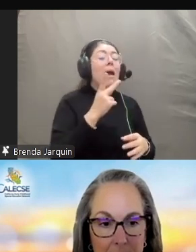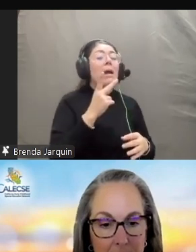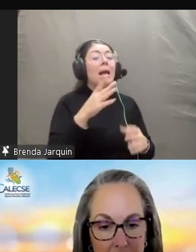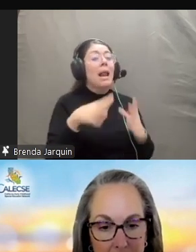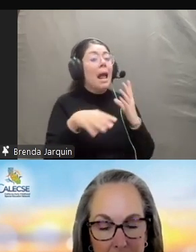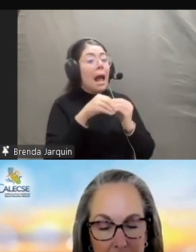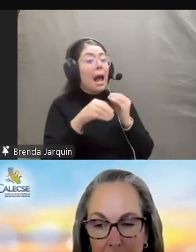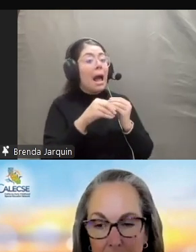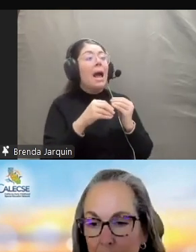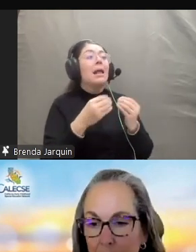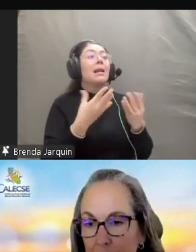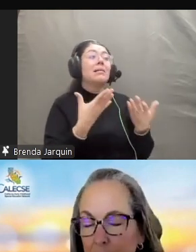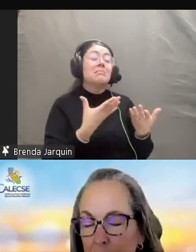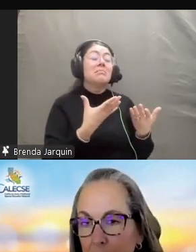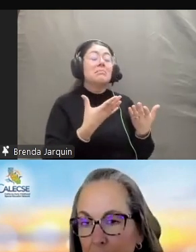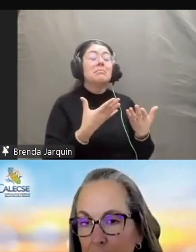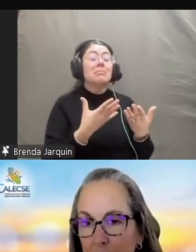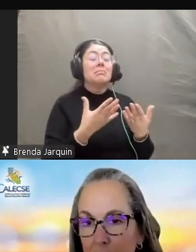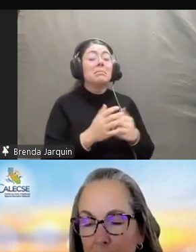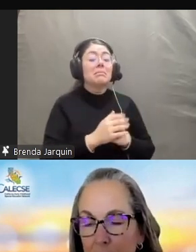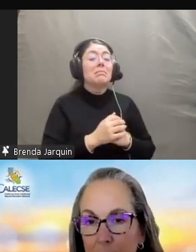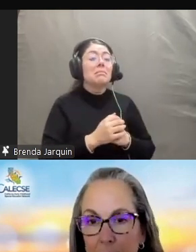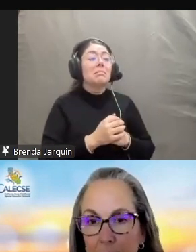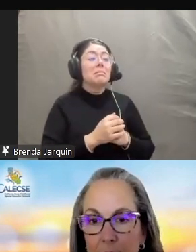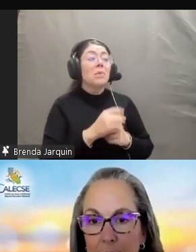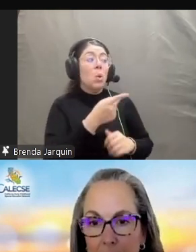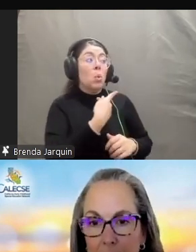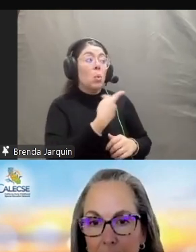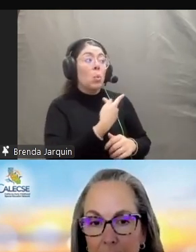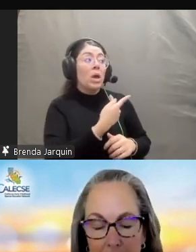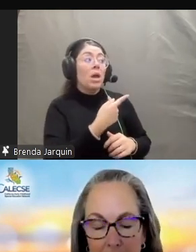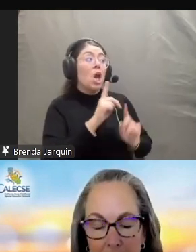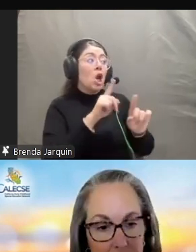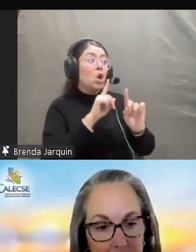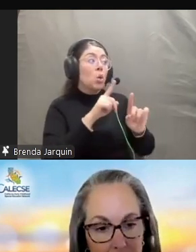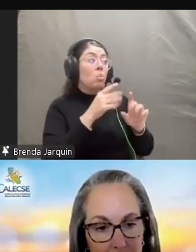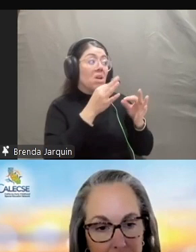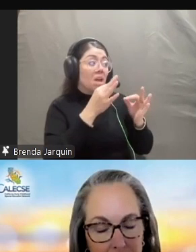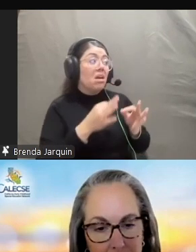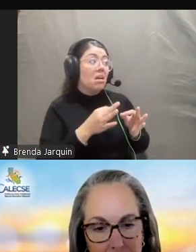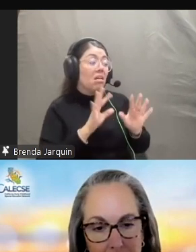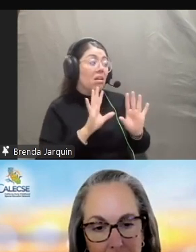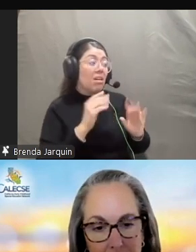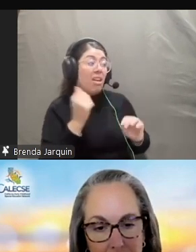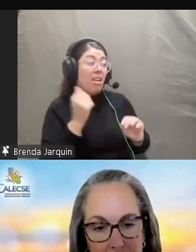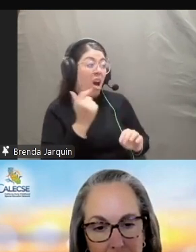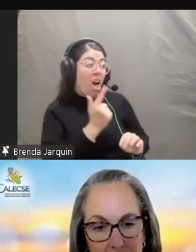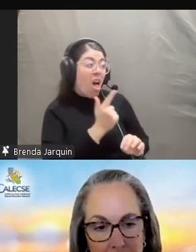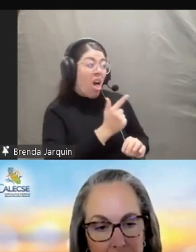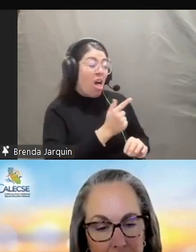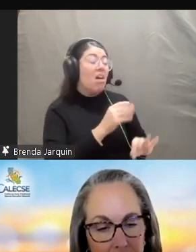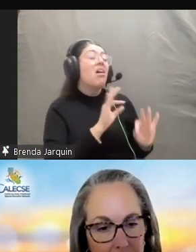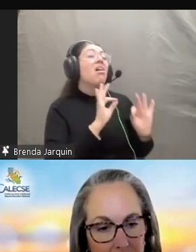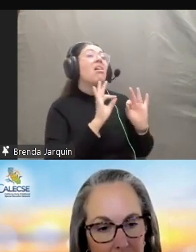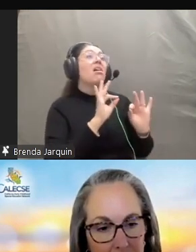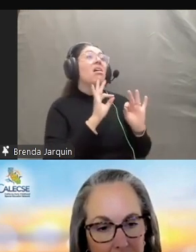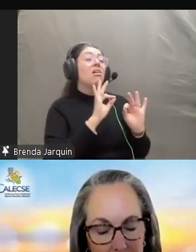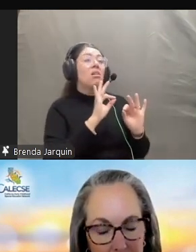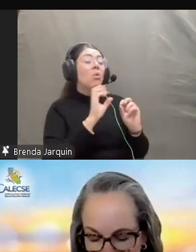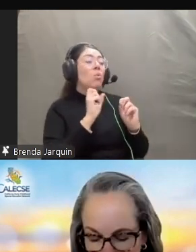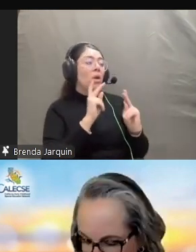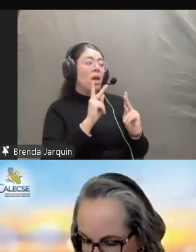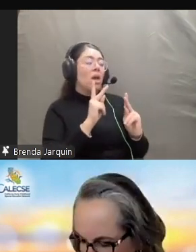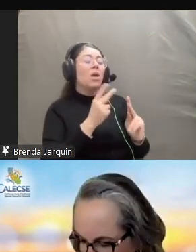all agreed on the answers to the questions that came up. So as we continued doing trainings, we all had a common messaging.